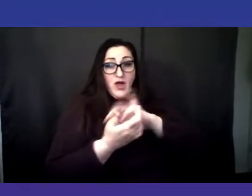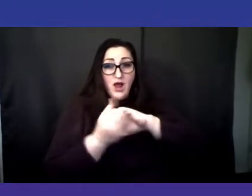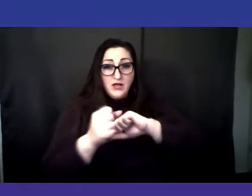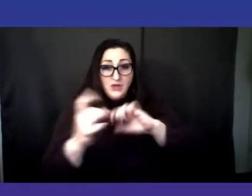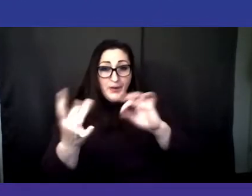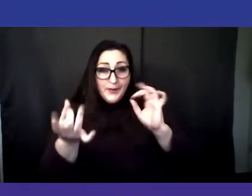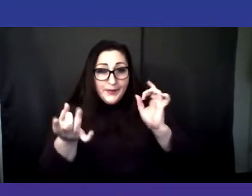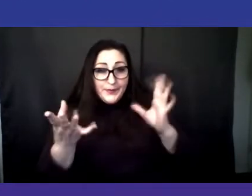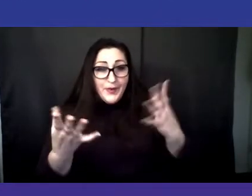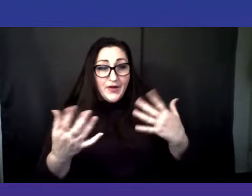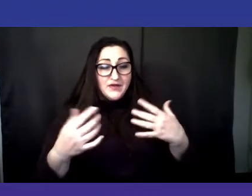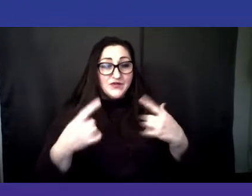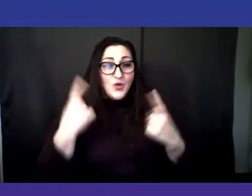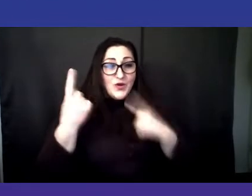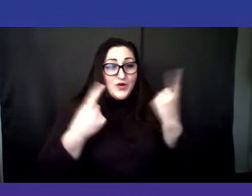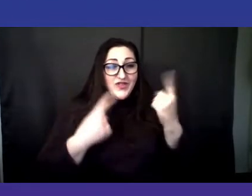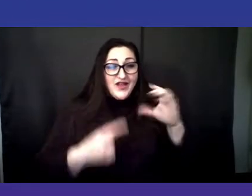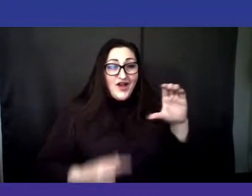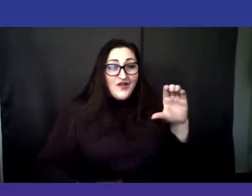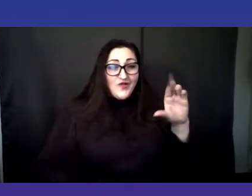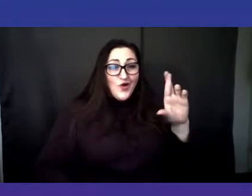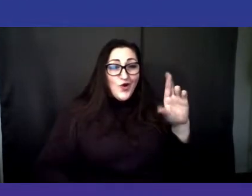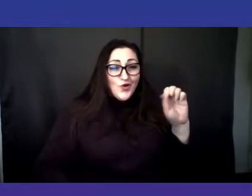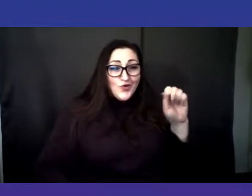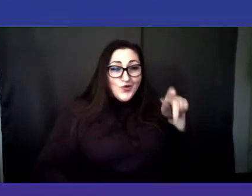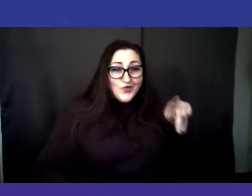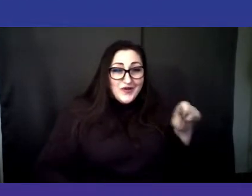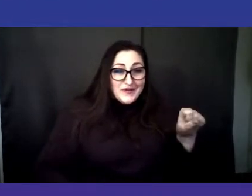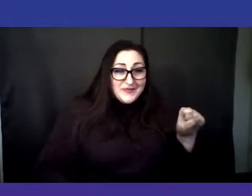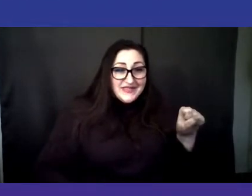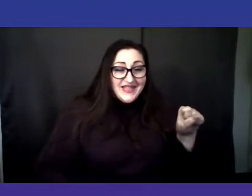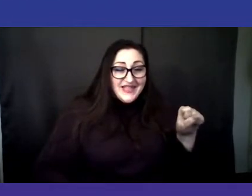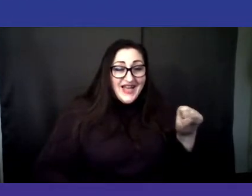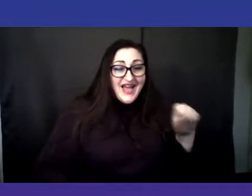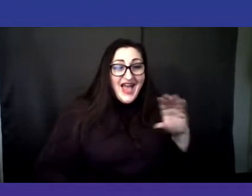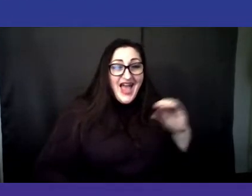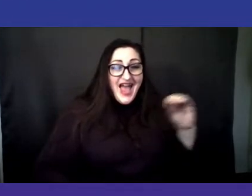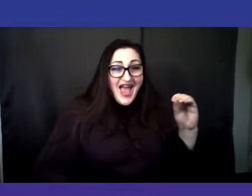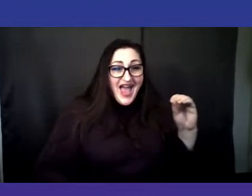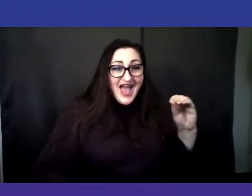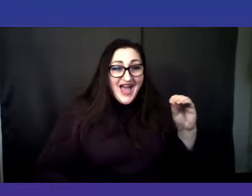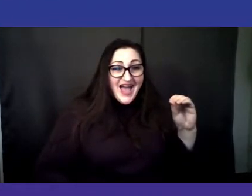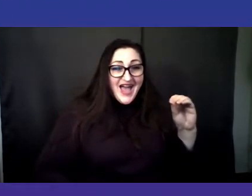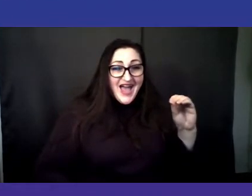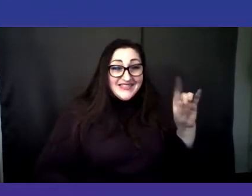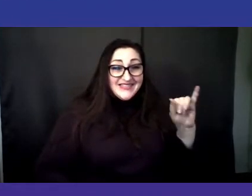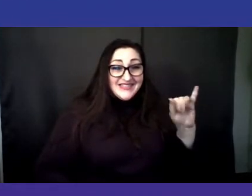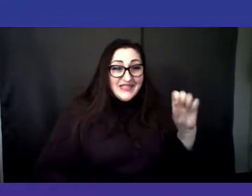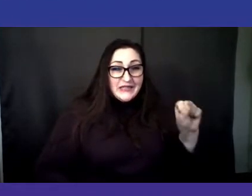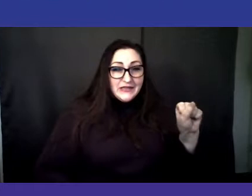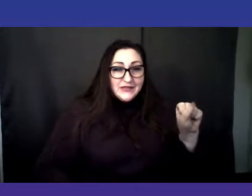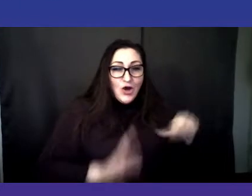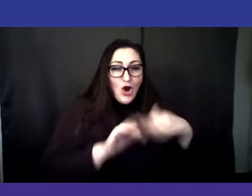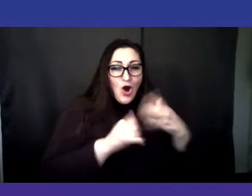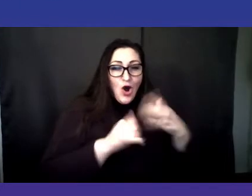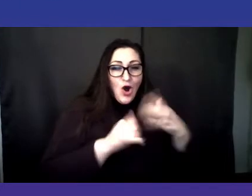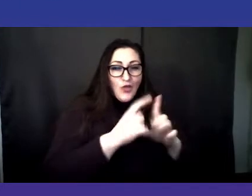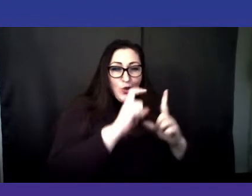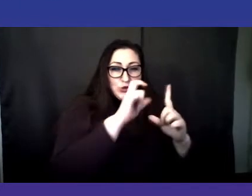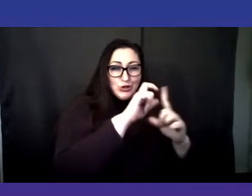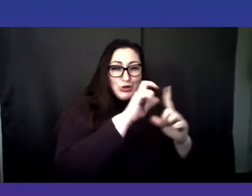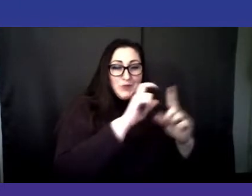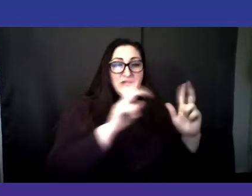DIS being the colloquial terms that disabled people use to describe